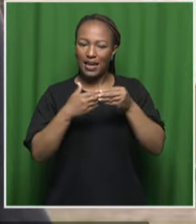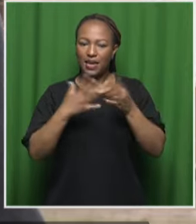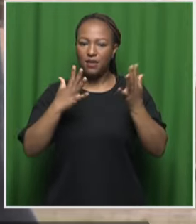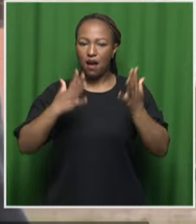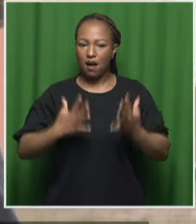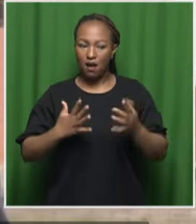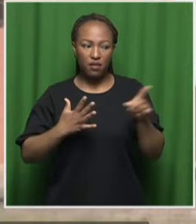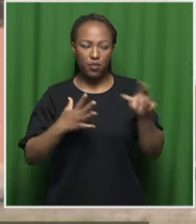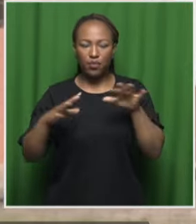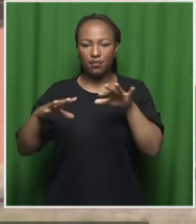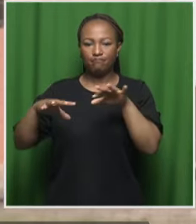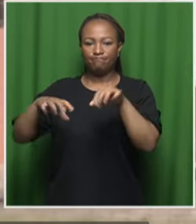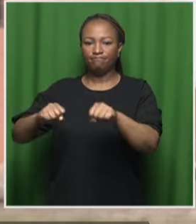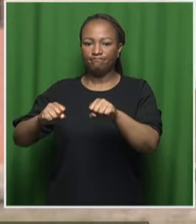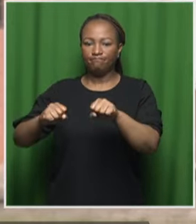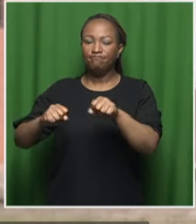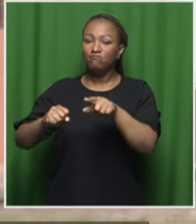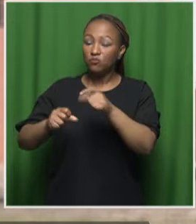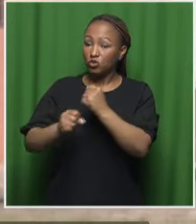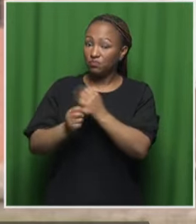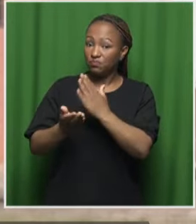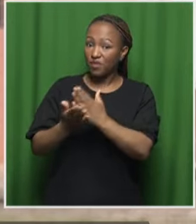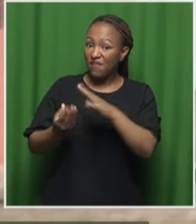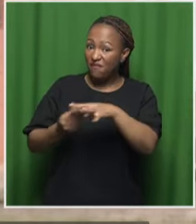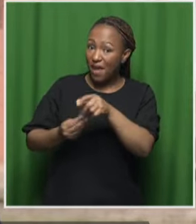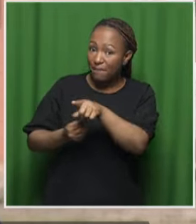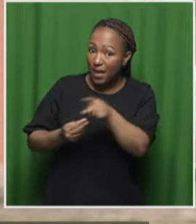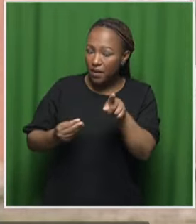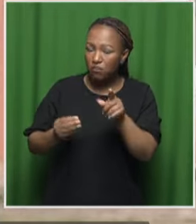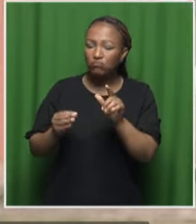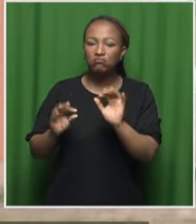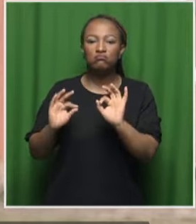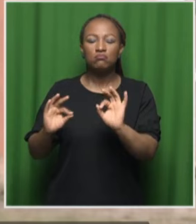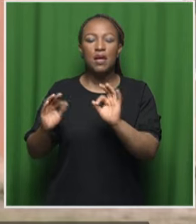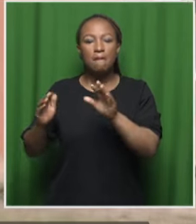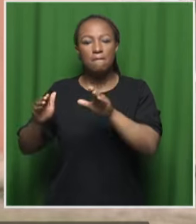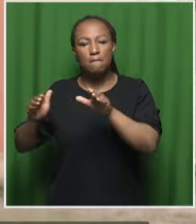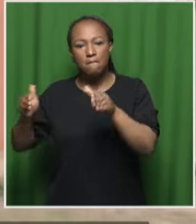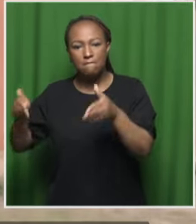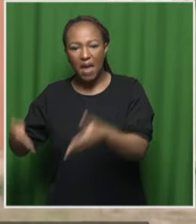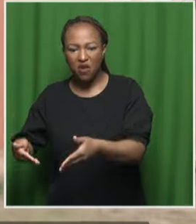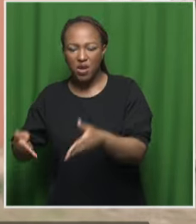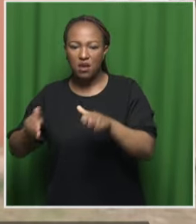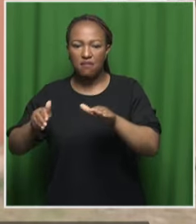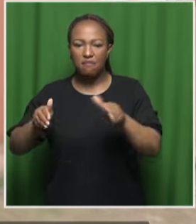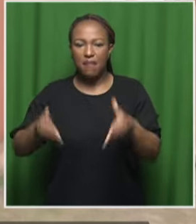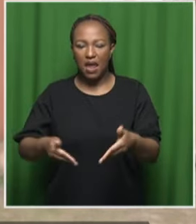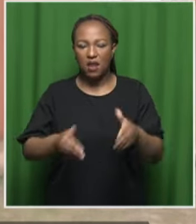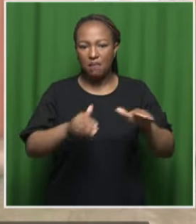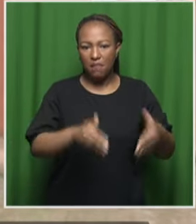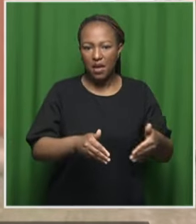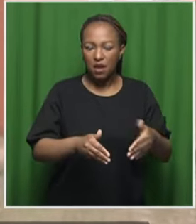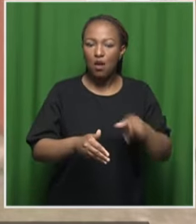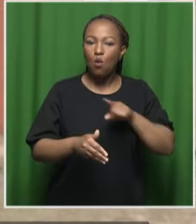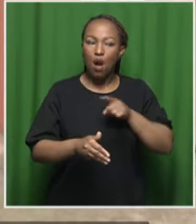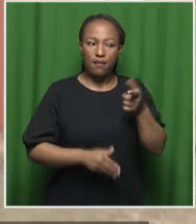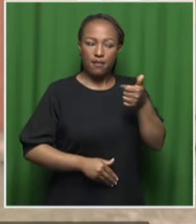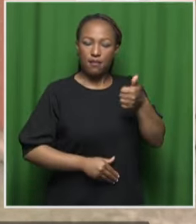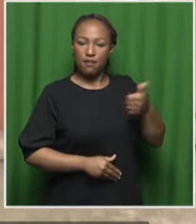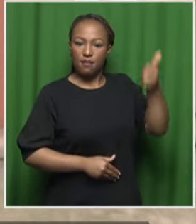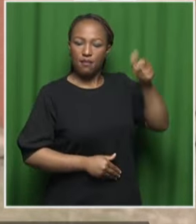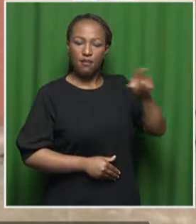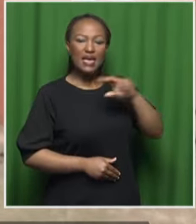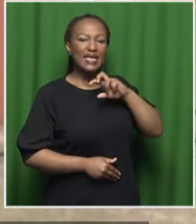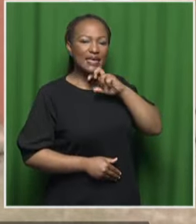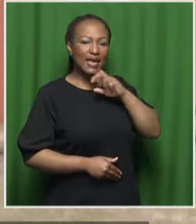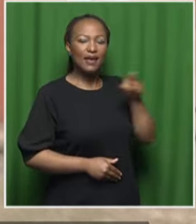that these families are buried in a decent manner, because they belong to the traditional leaders if they are, they